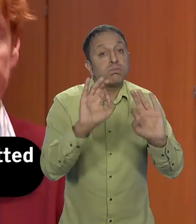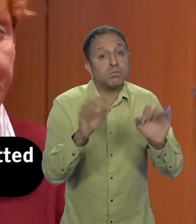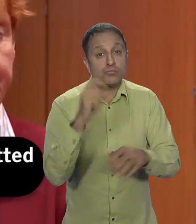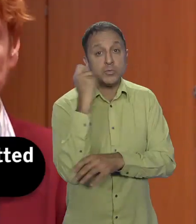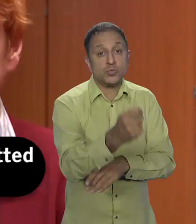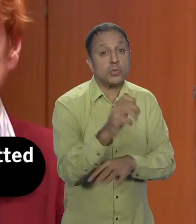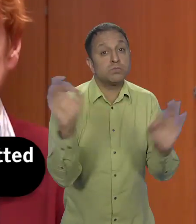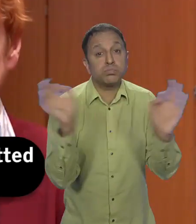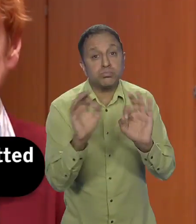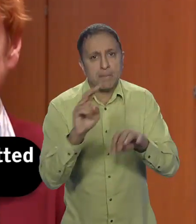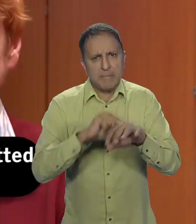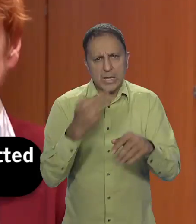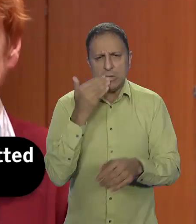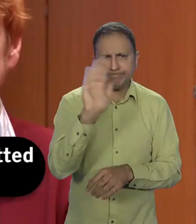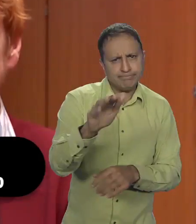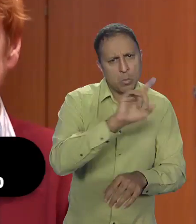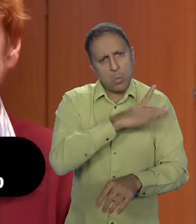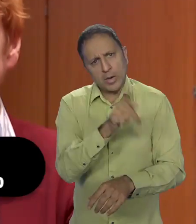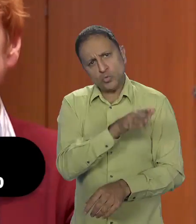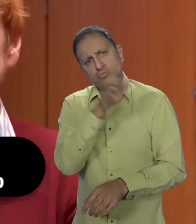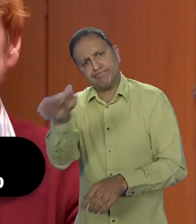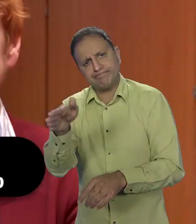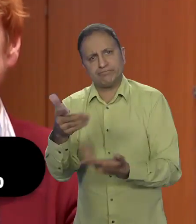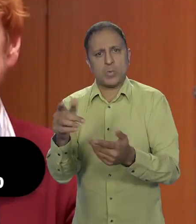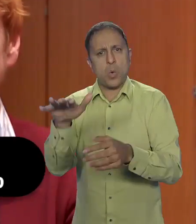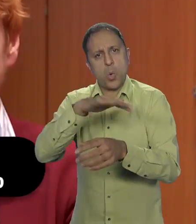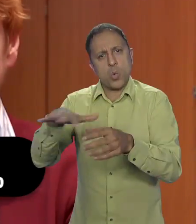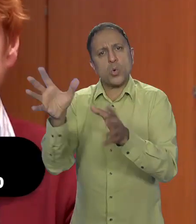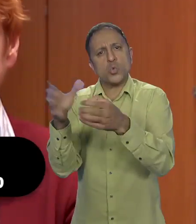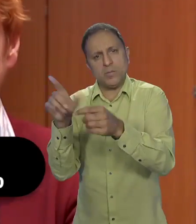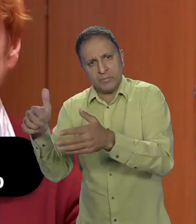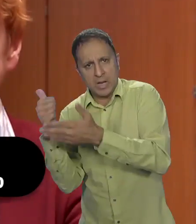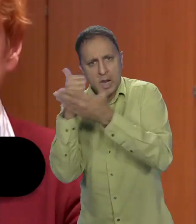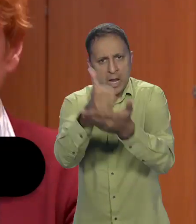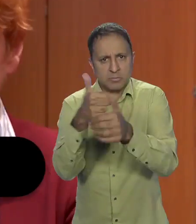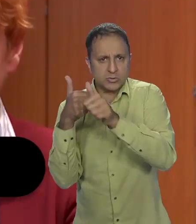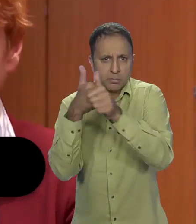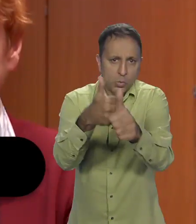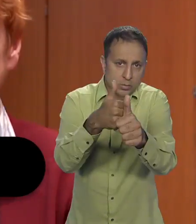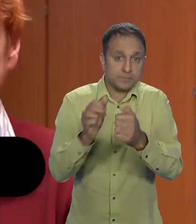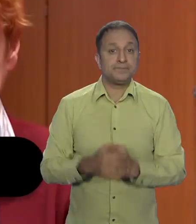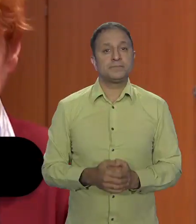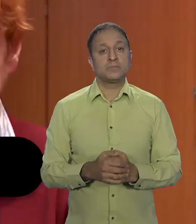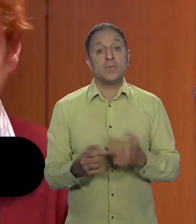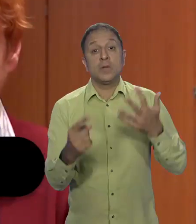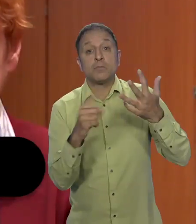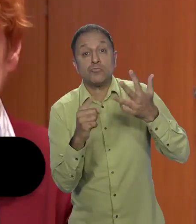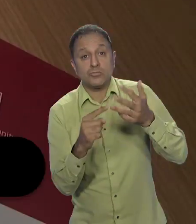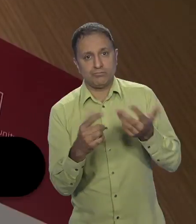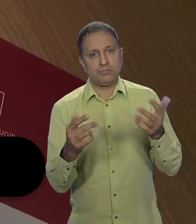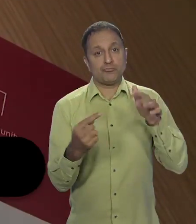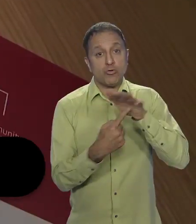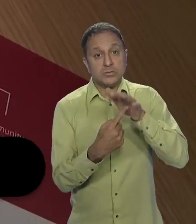committed and no prosecutions wanted, police will offer to connect you to a local group that will give you some help and some